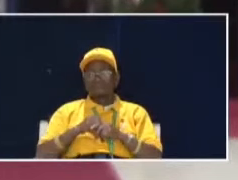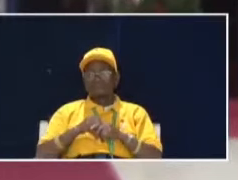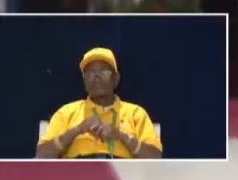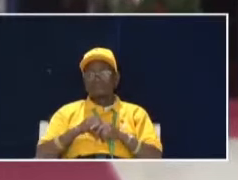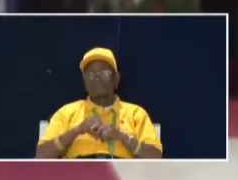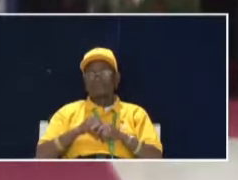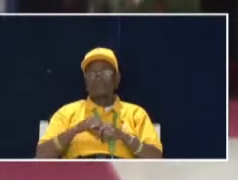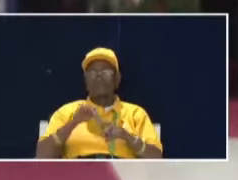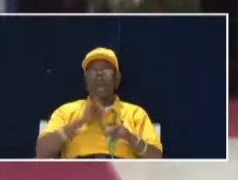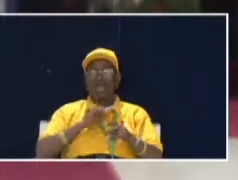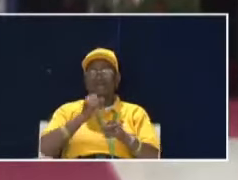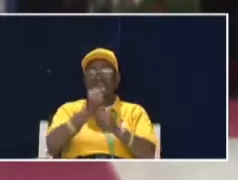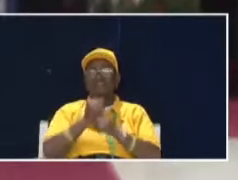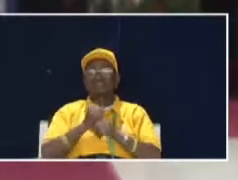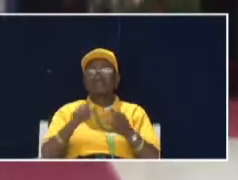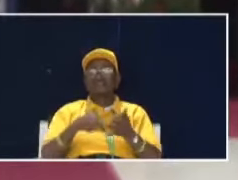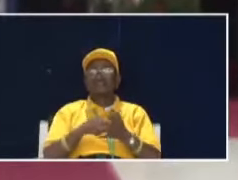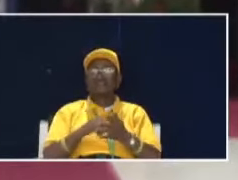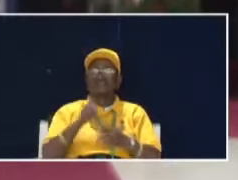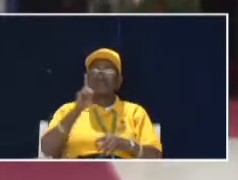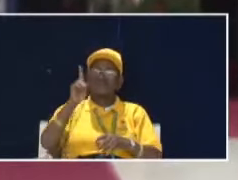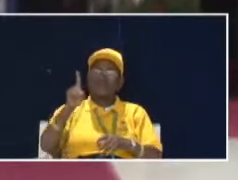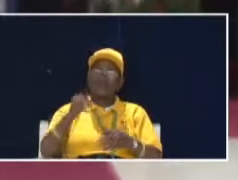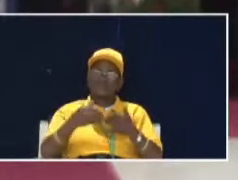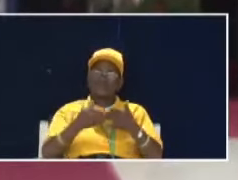I received this one before I tell you.